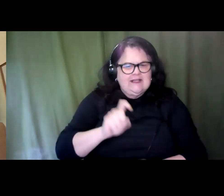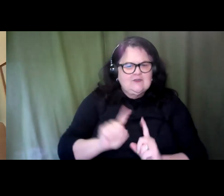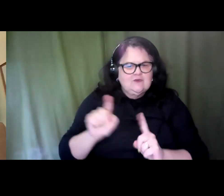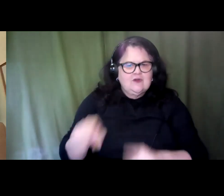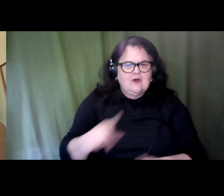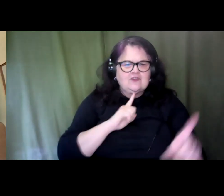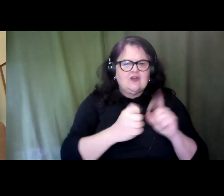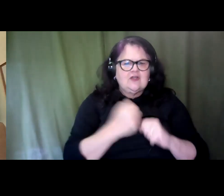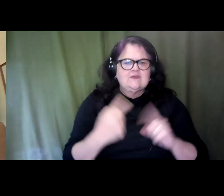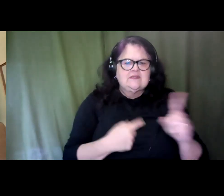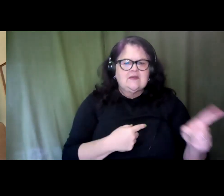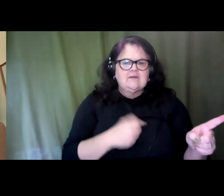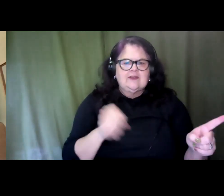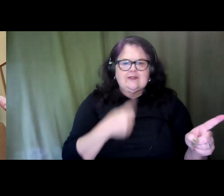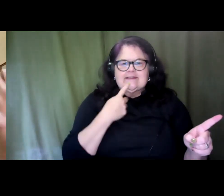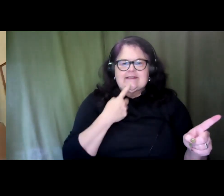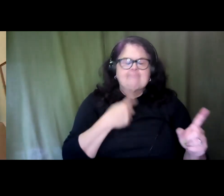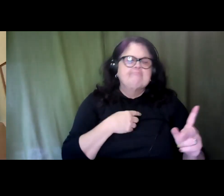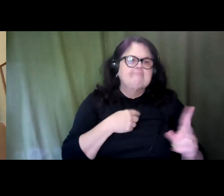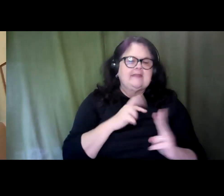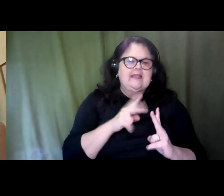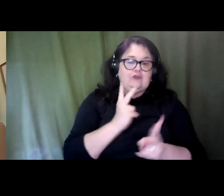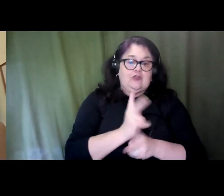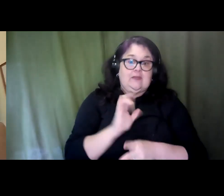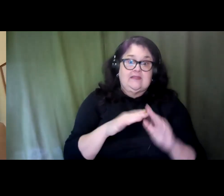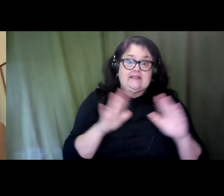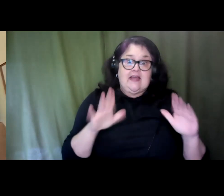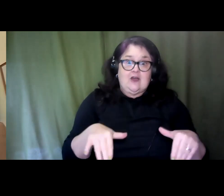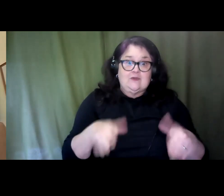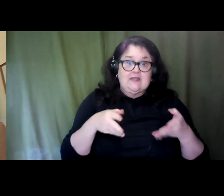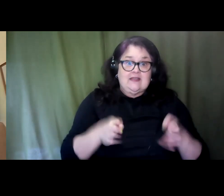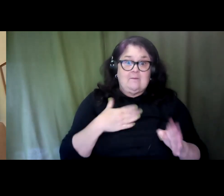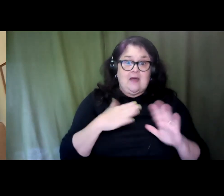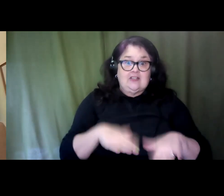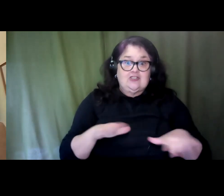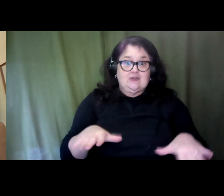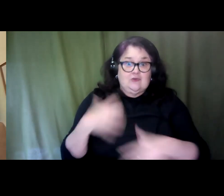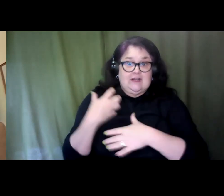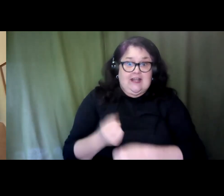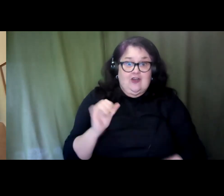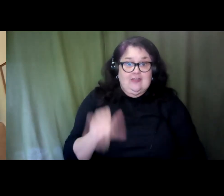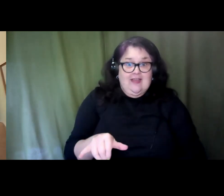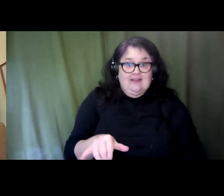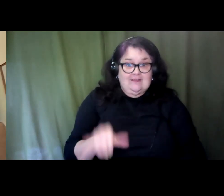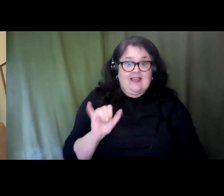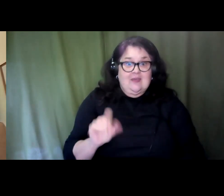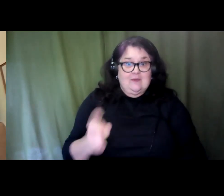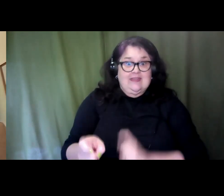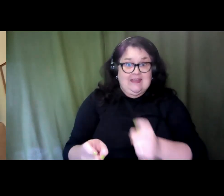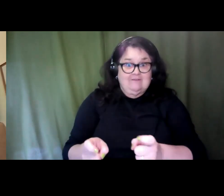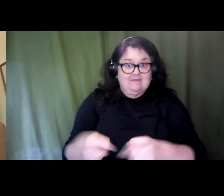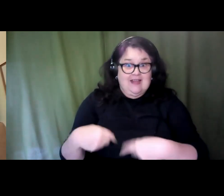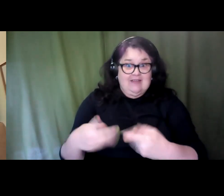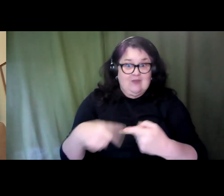just saying, you know, I could either keep this house and let my children inherit it and have that be the gift that I give them when I